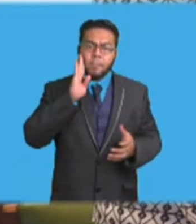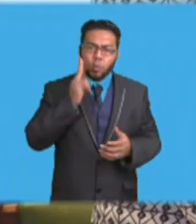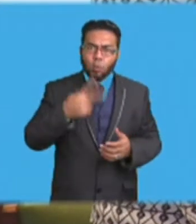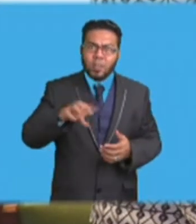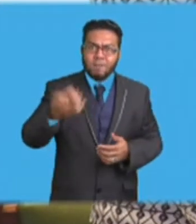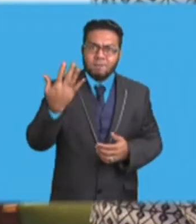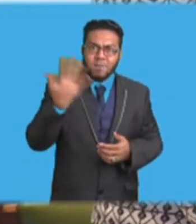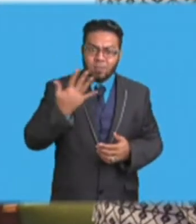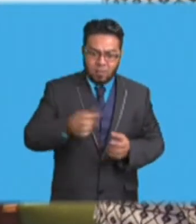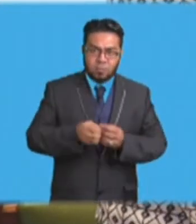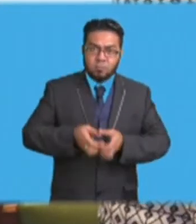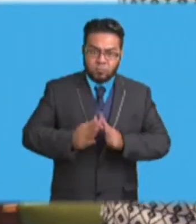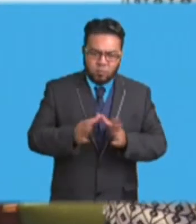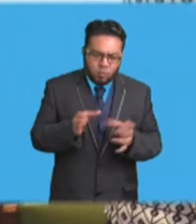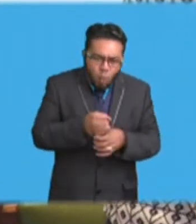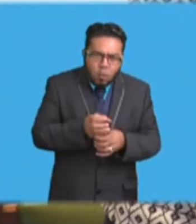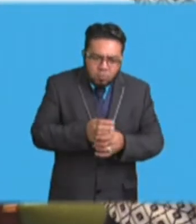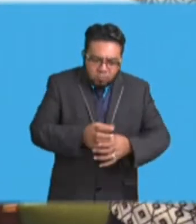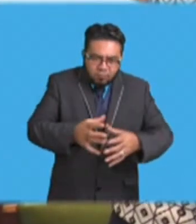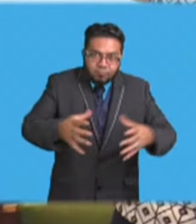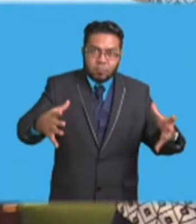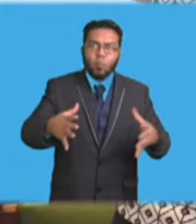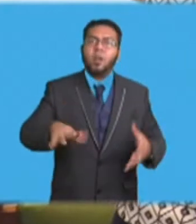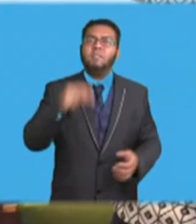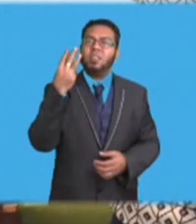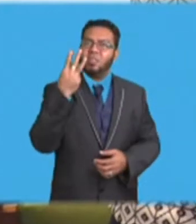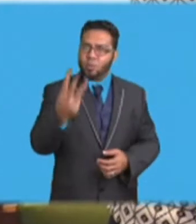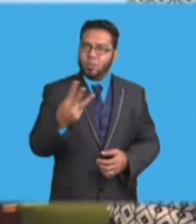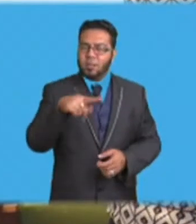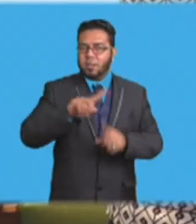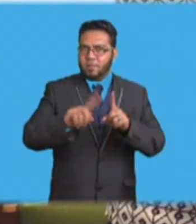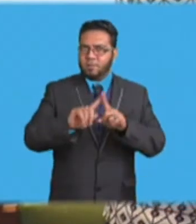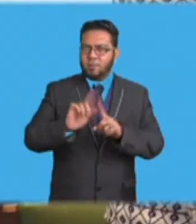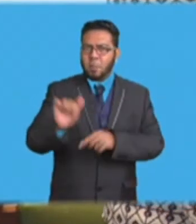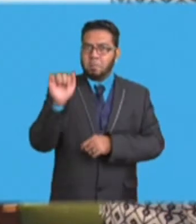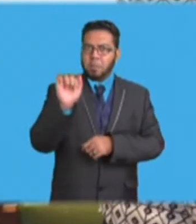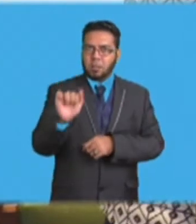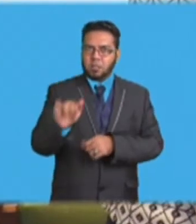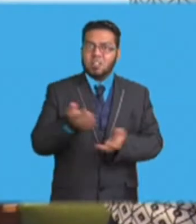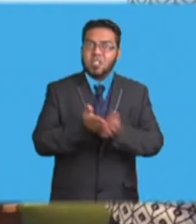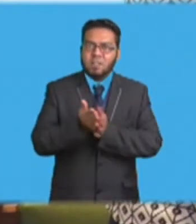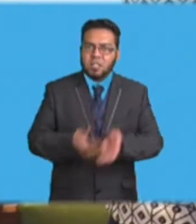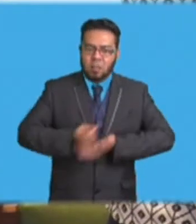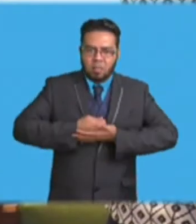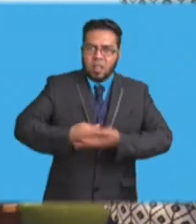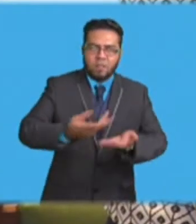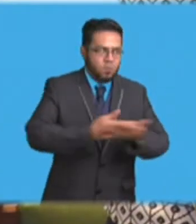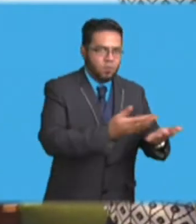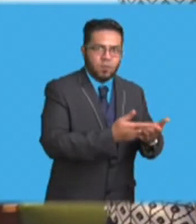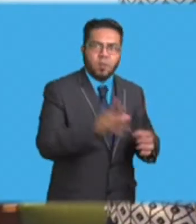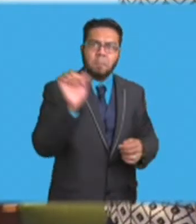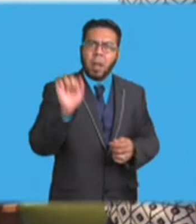after the commissioning of 3 custom-made buses, mobile delivery buses, service delivery buses,